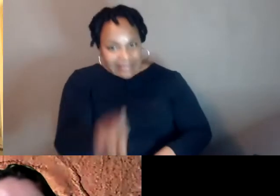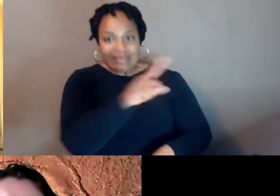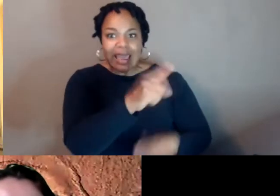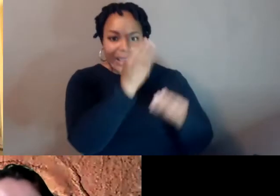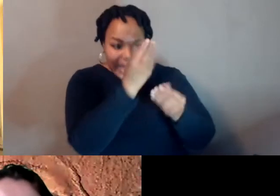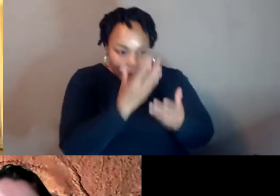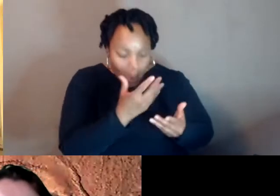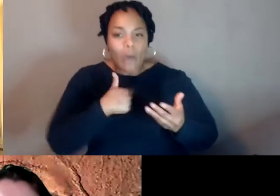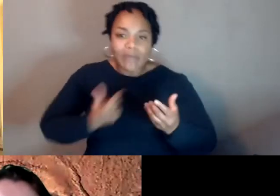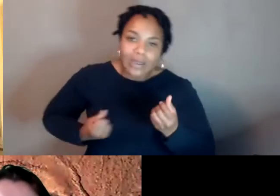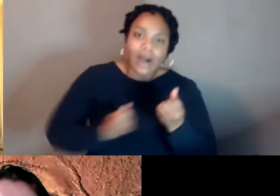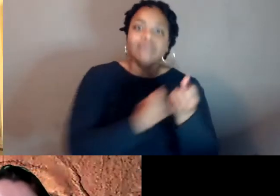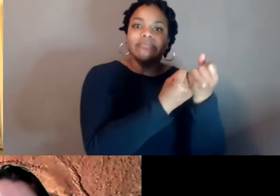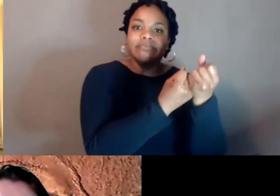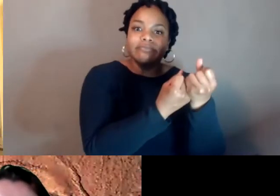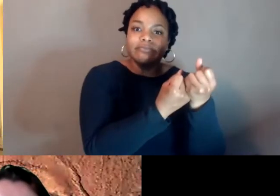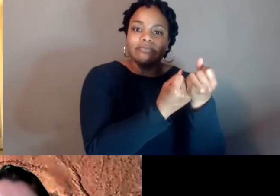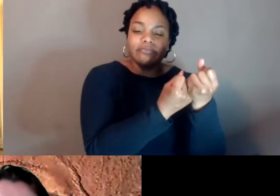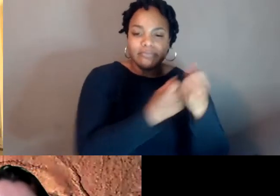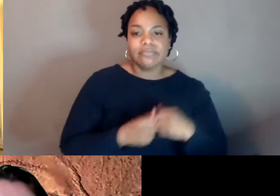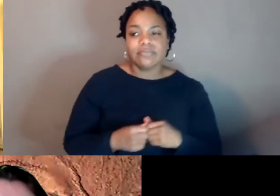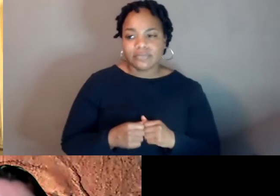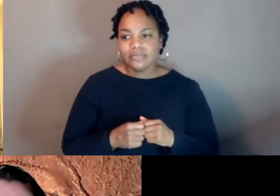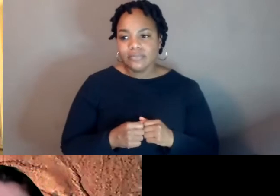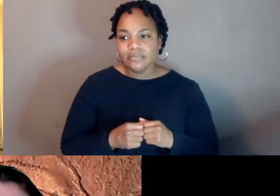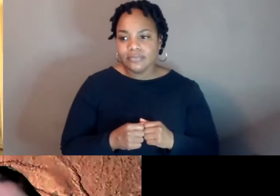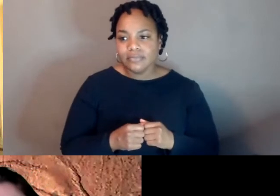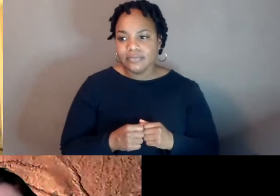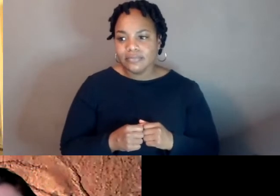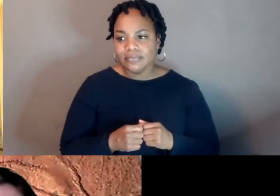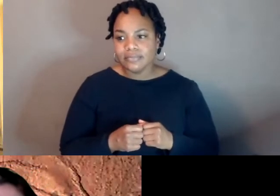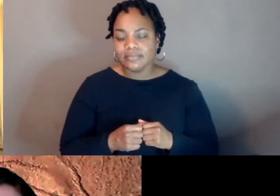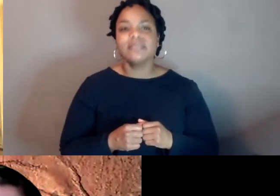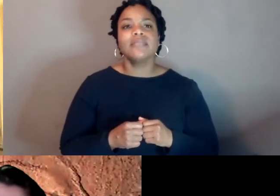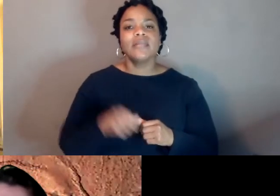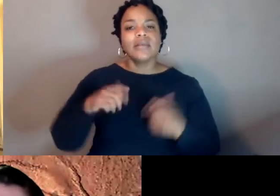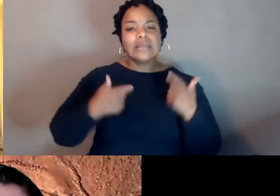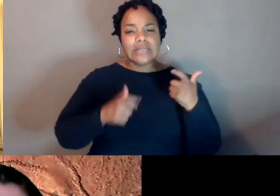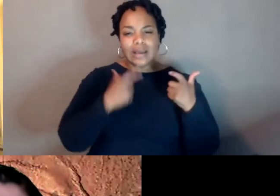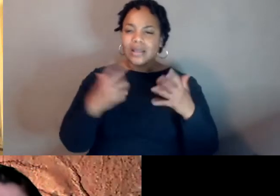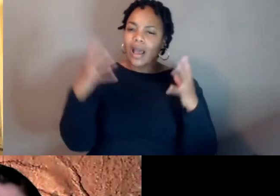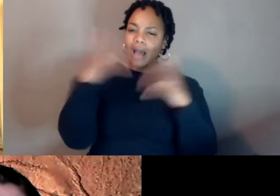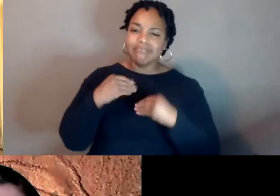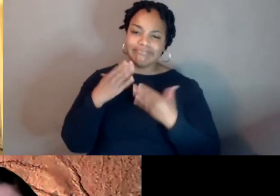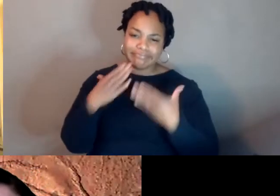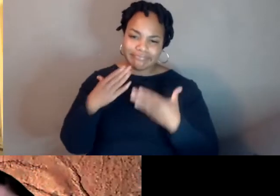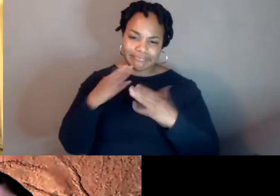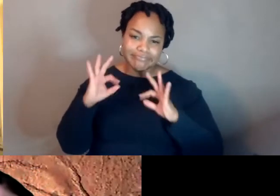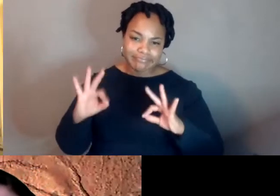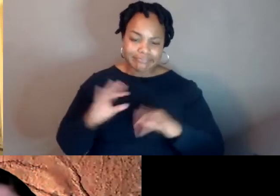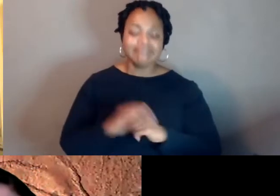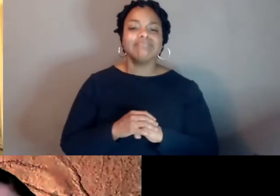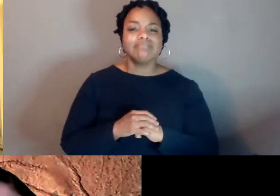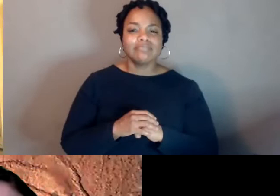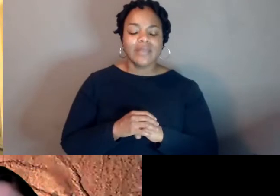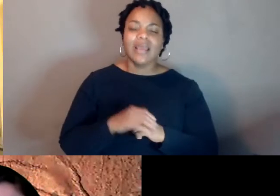my role is to help them to get there. Beautiful. Thank you. And so what is